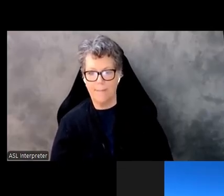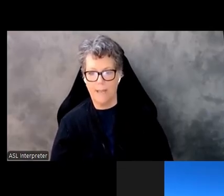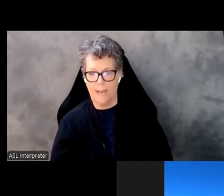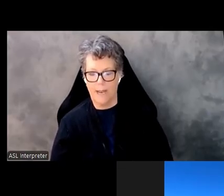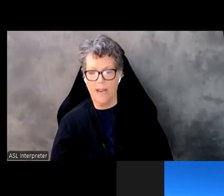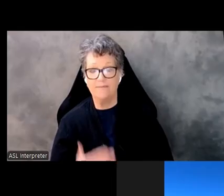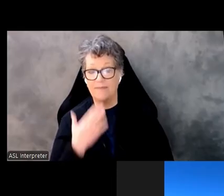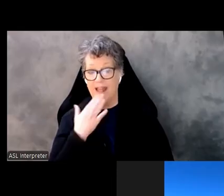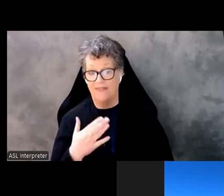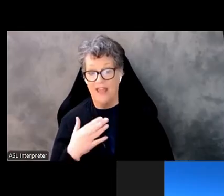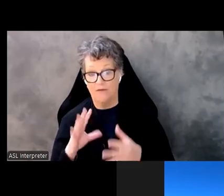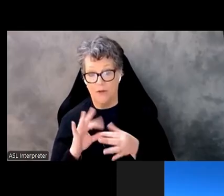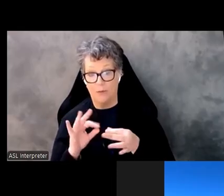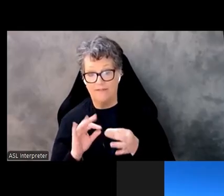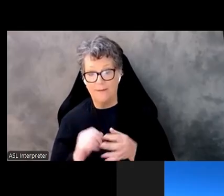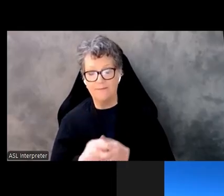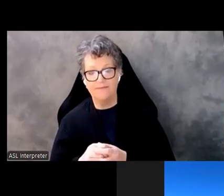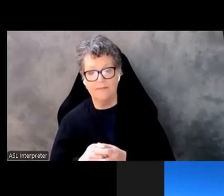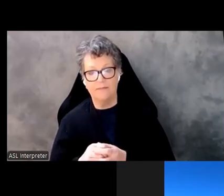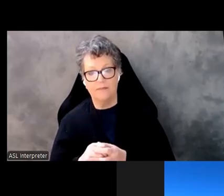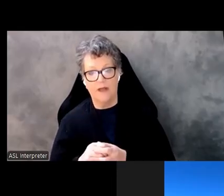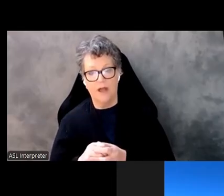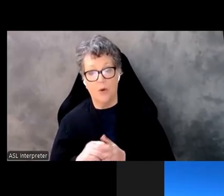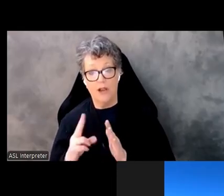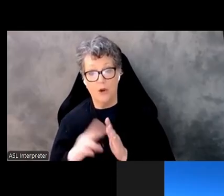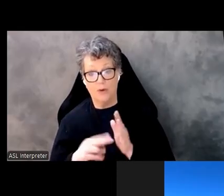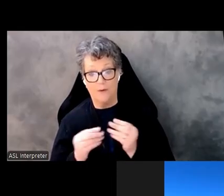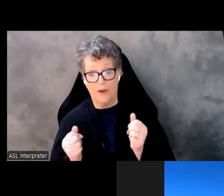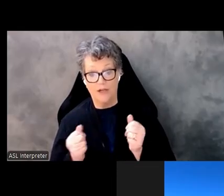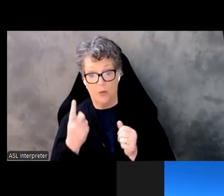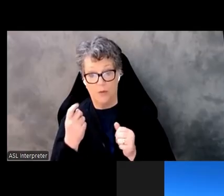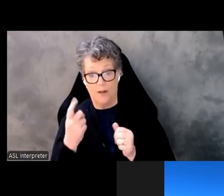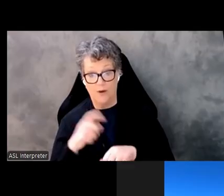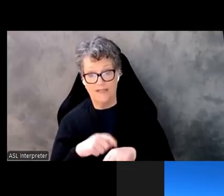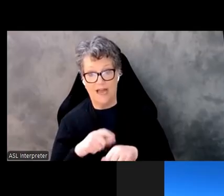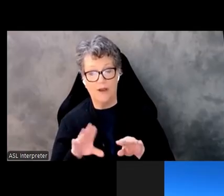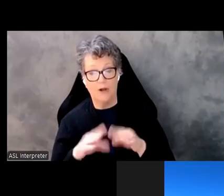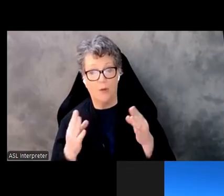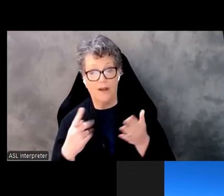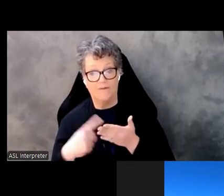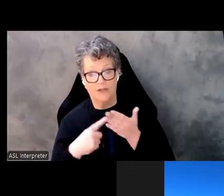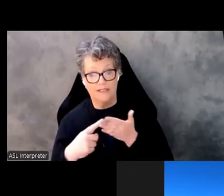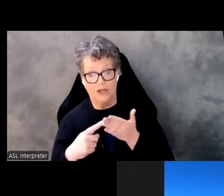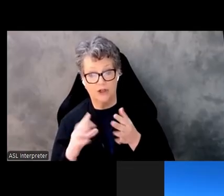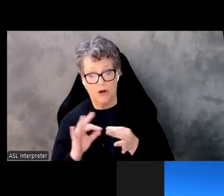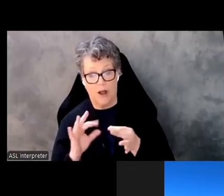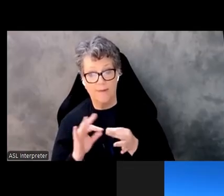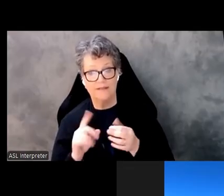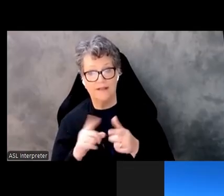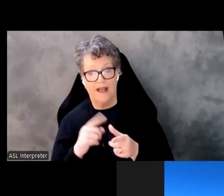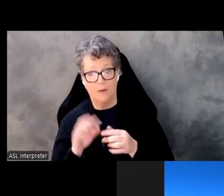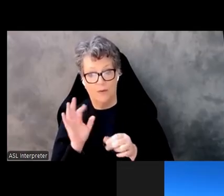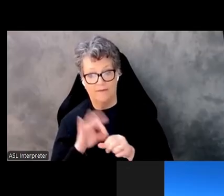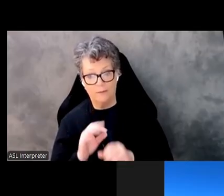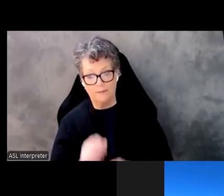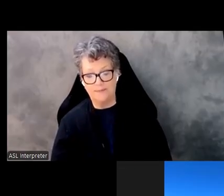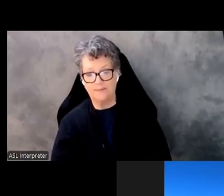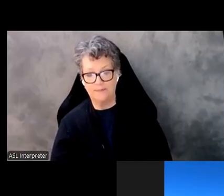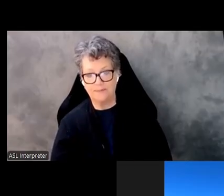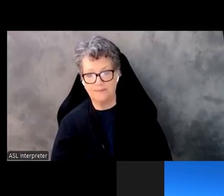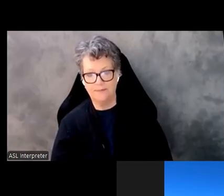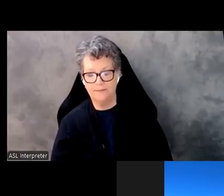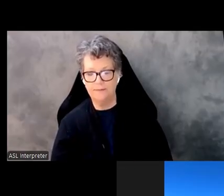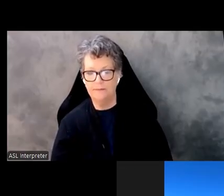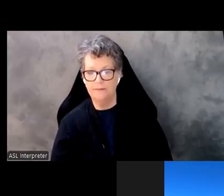Thanks for the briefing. Yep. Why don't I read the resolution one more time? We can open it up for any other comments, and then we can take the